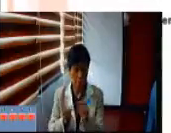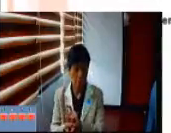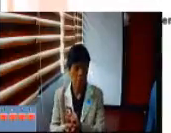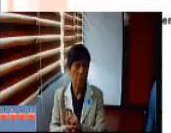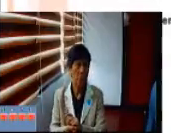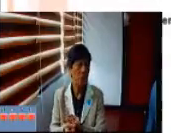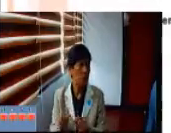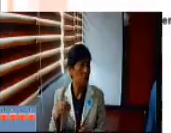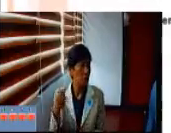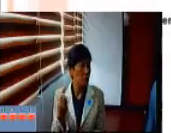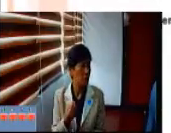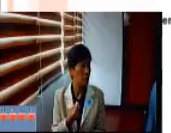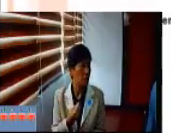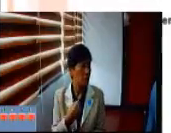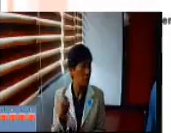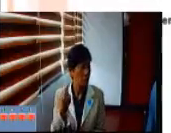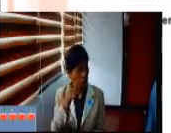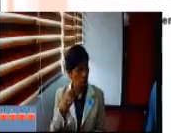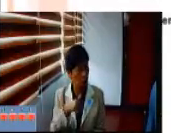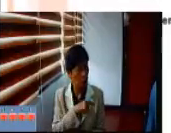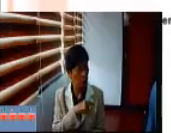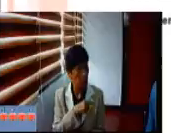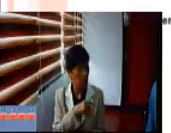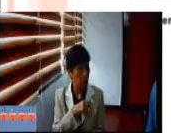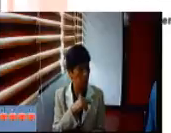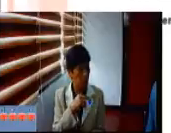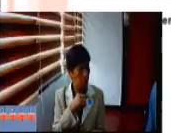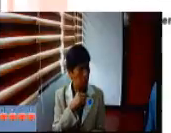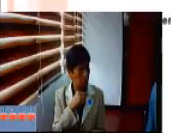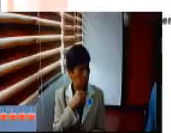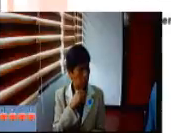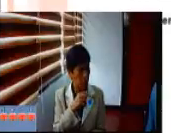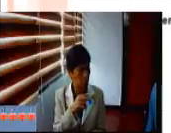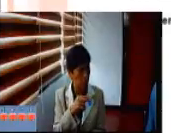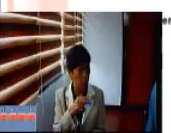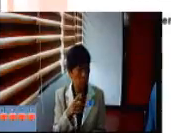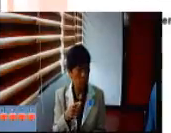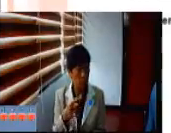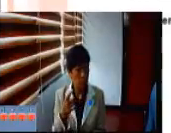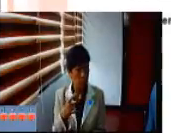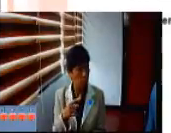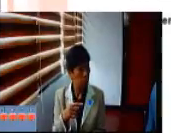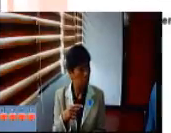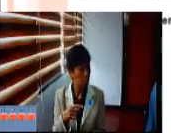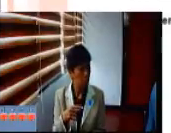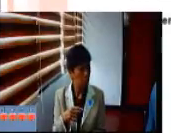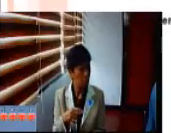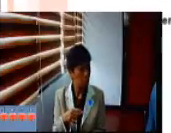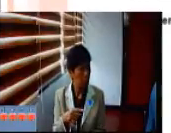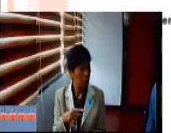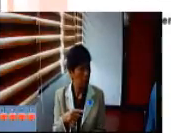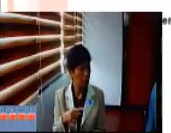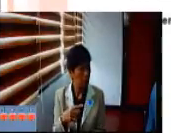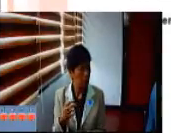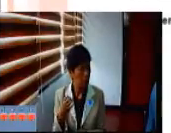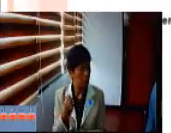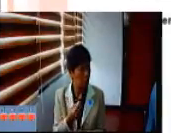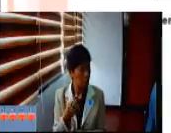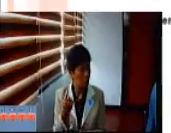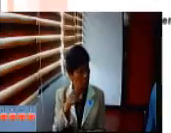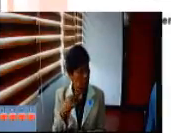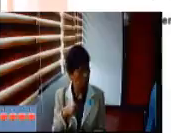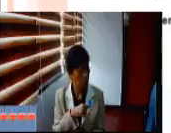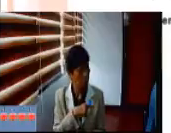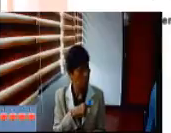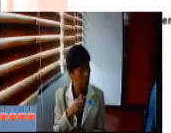case, we're not looking at the warming to correlate with fisheries not yet, saltwater intrusion. In our case, we